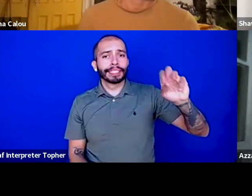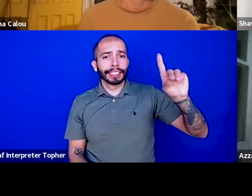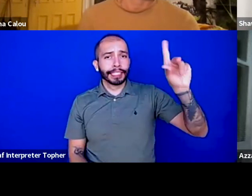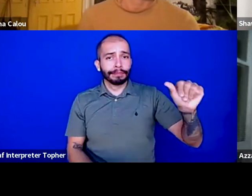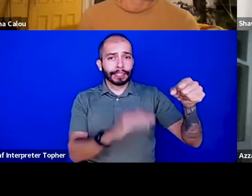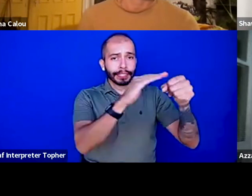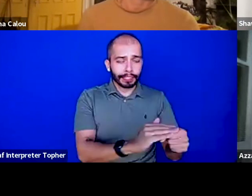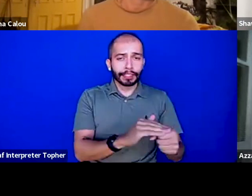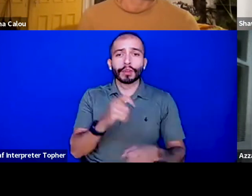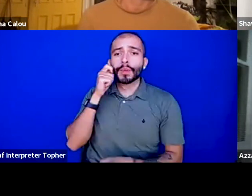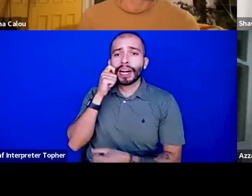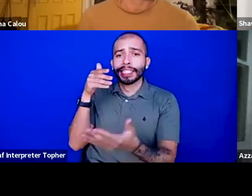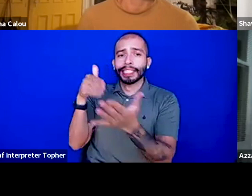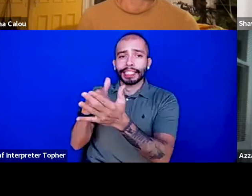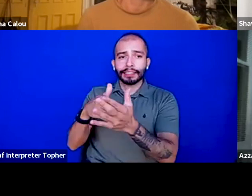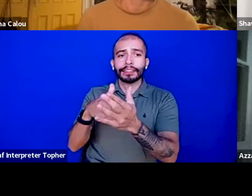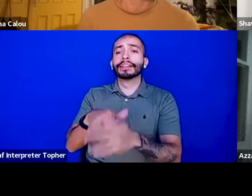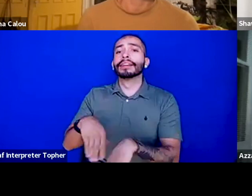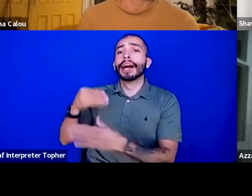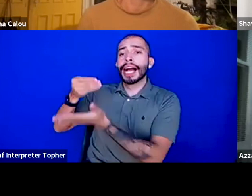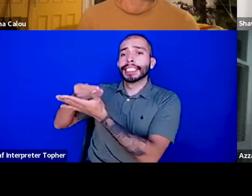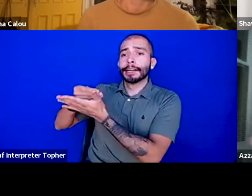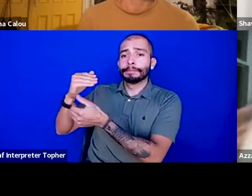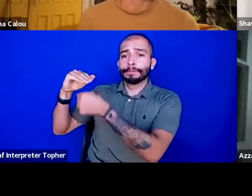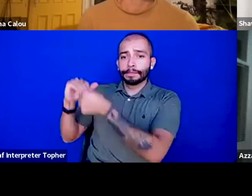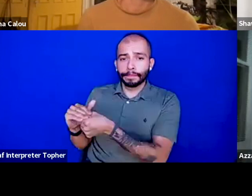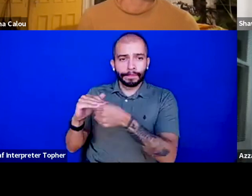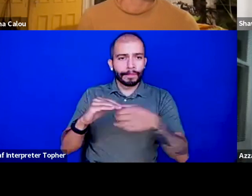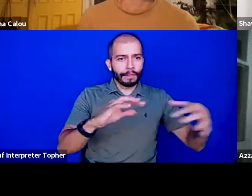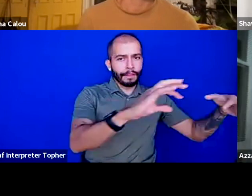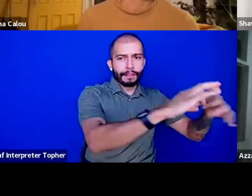system present day, and how communities are resisting.